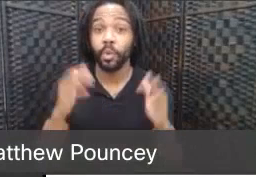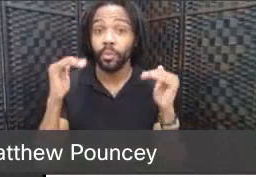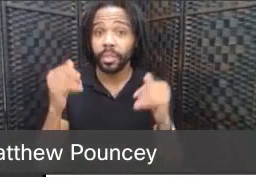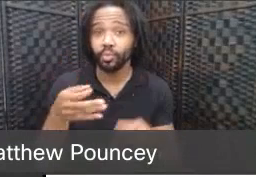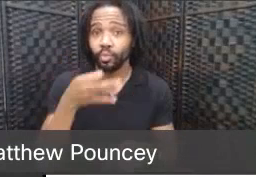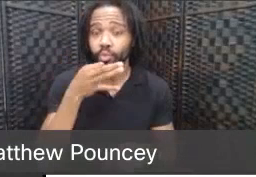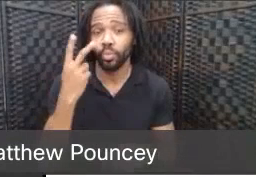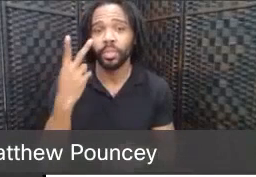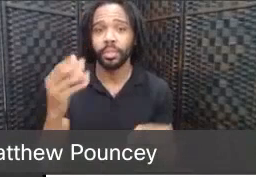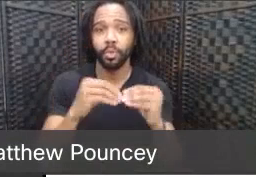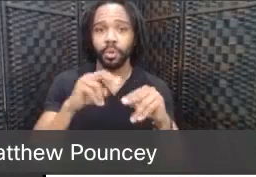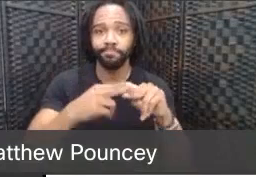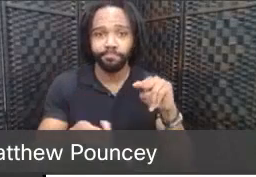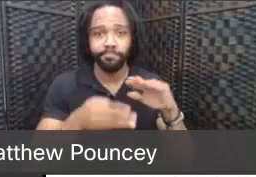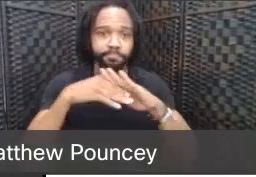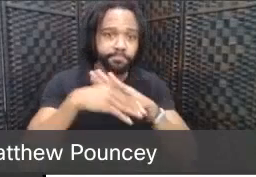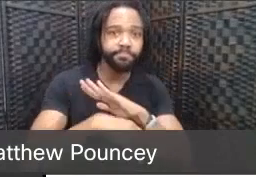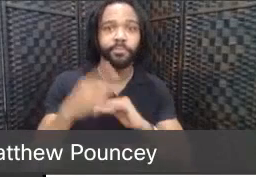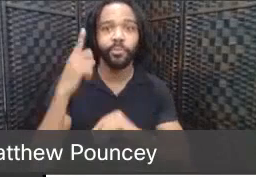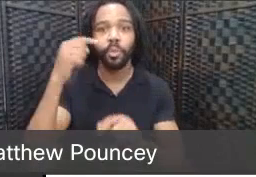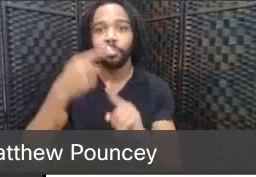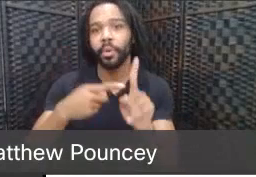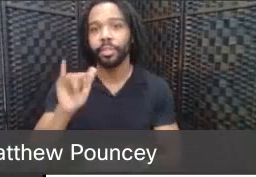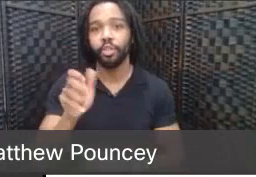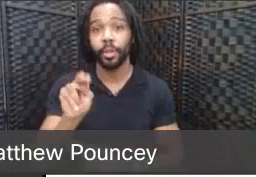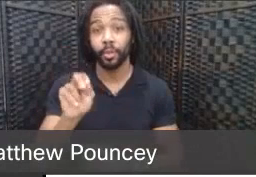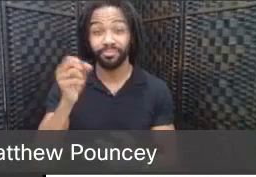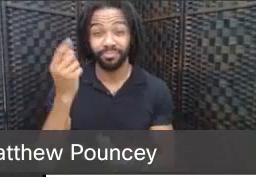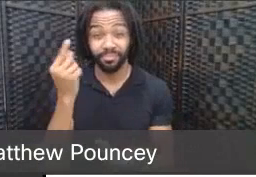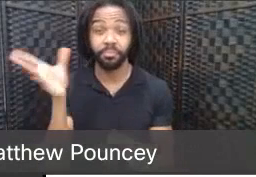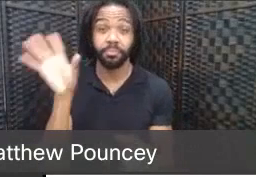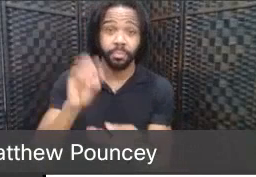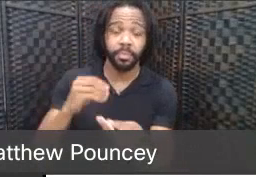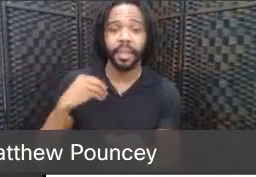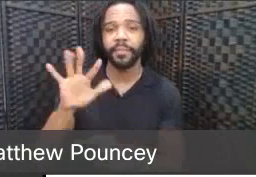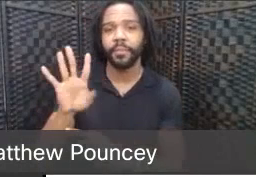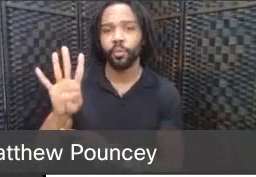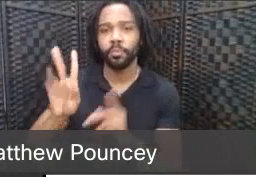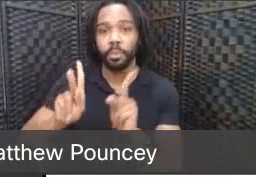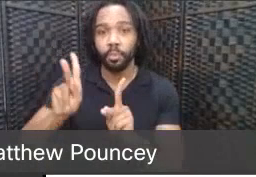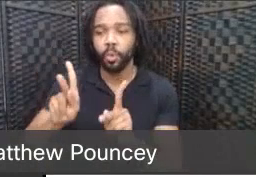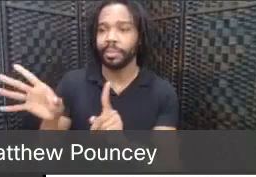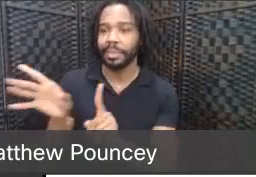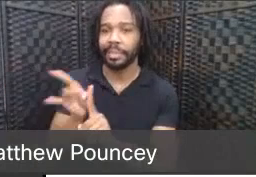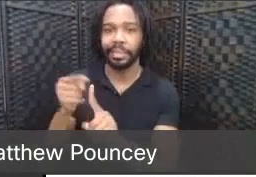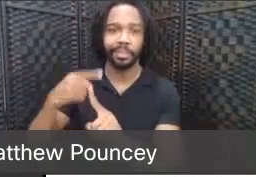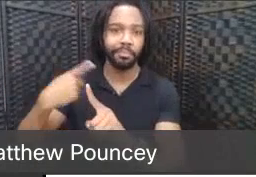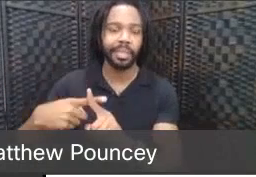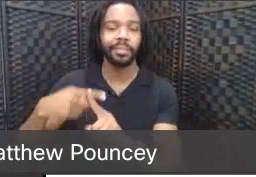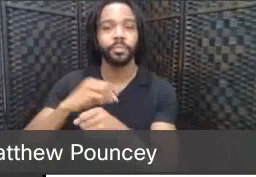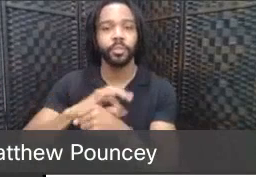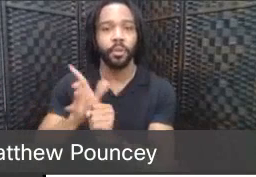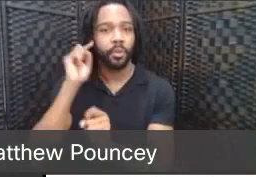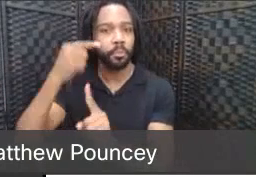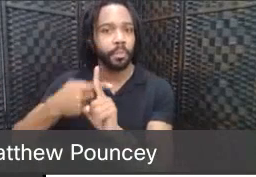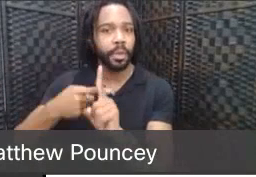in January. We have had 54 people test positive for COVID in January, bringing